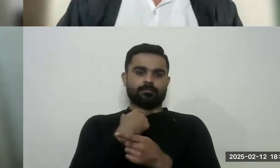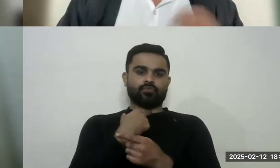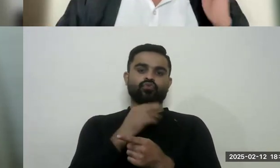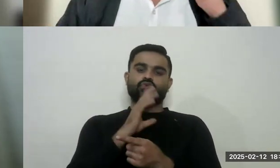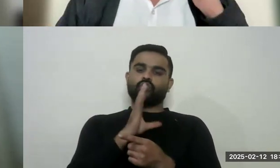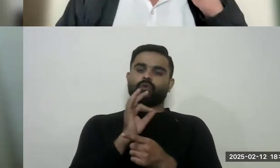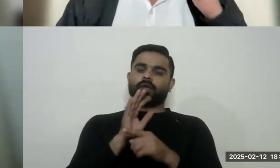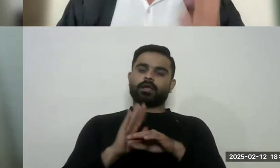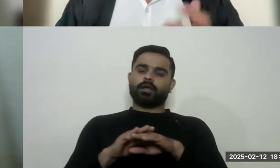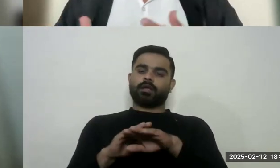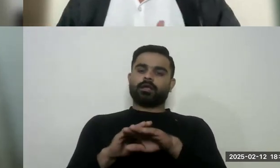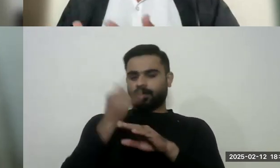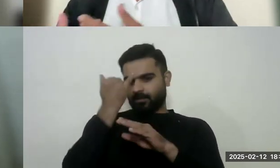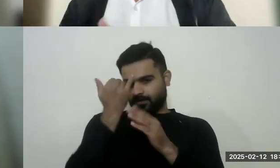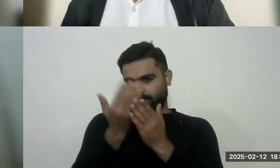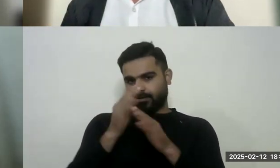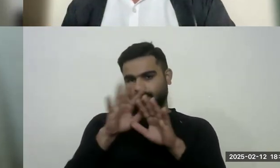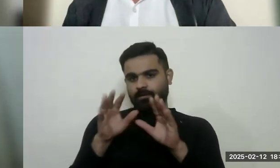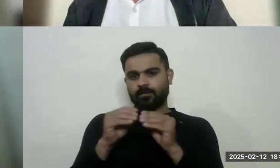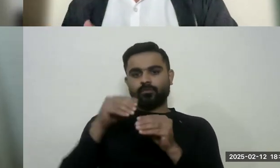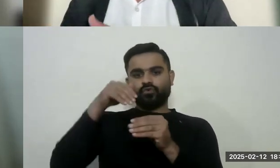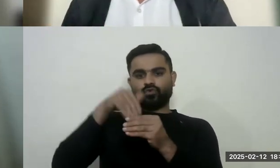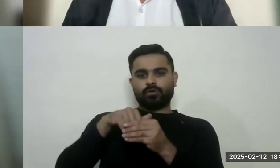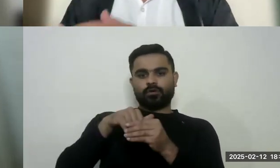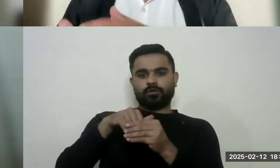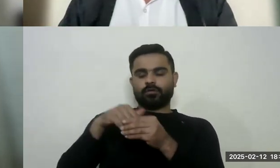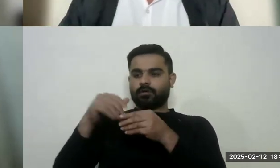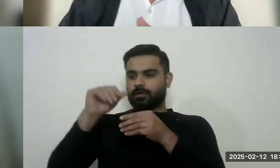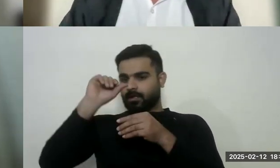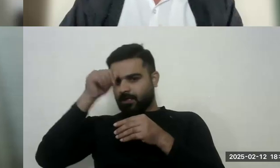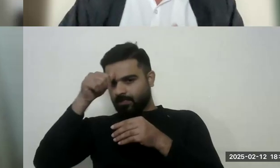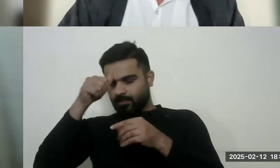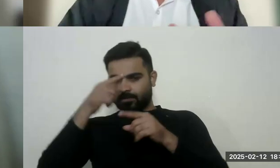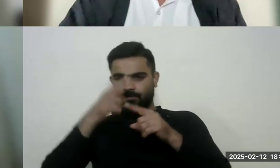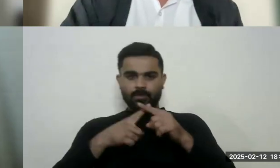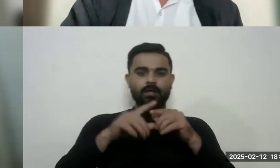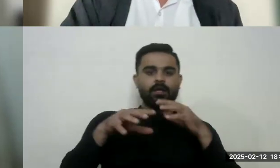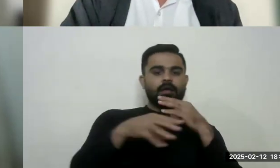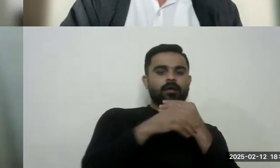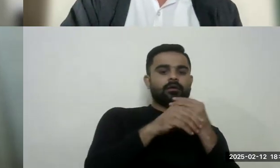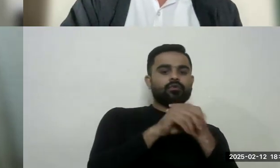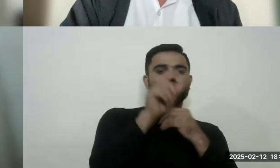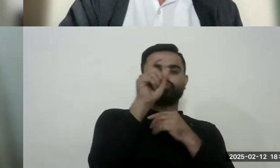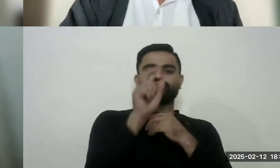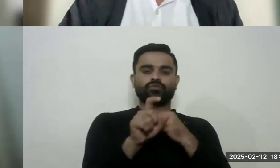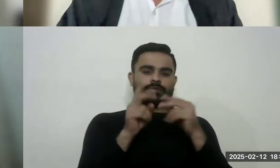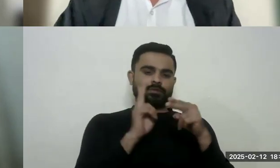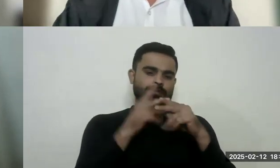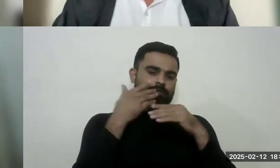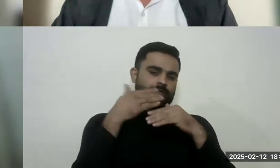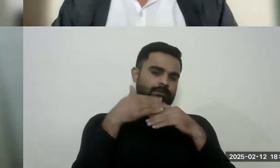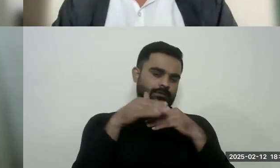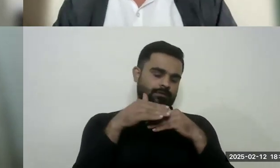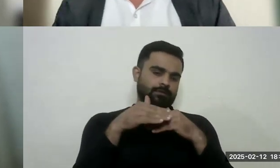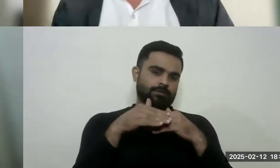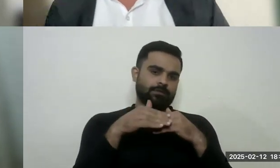well. So idea is giving context with Hindi and adding and enhancing the vocabulary simultaneously. And that's